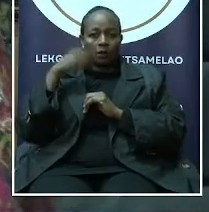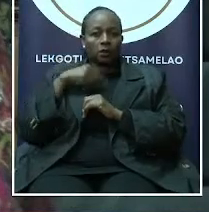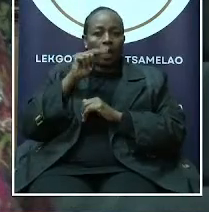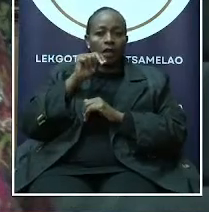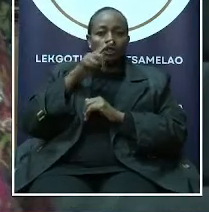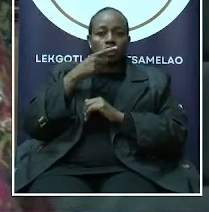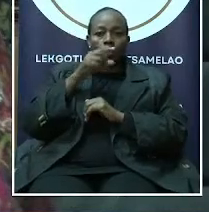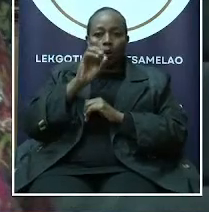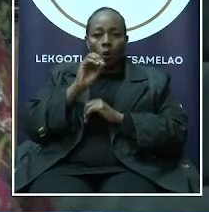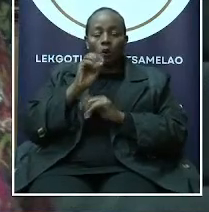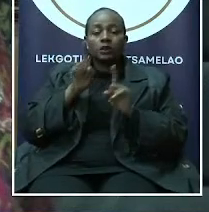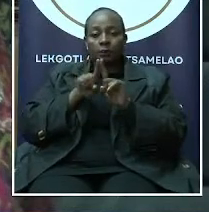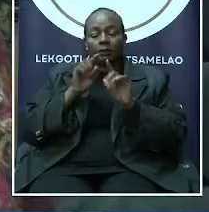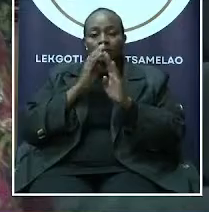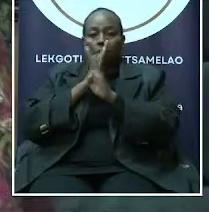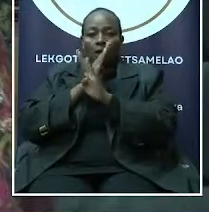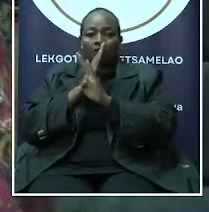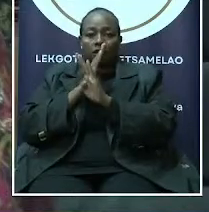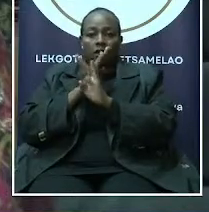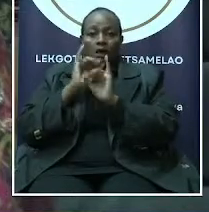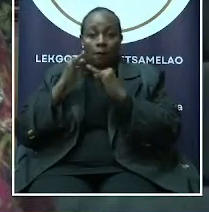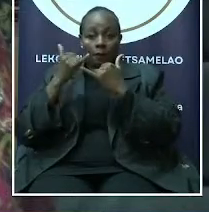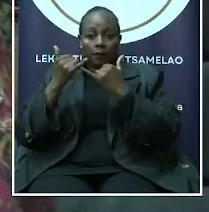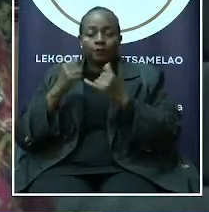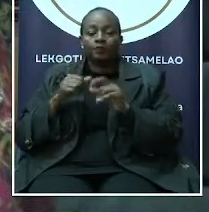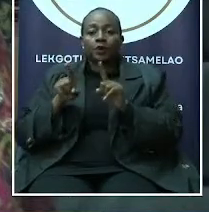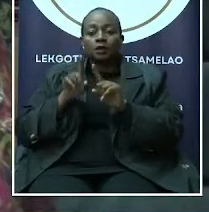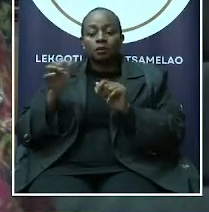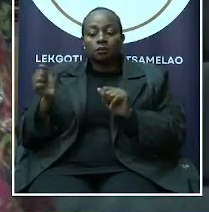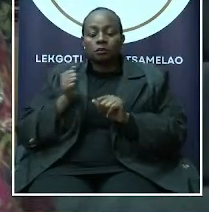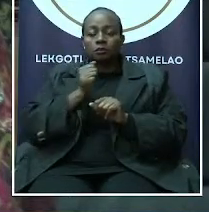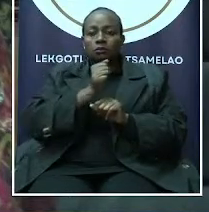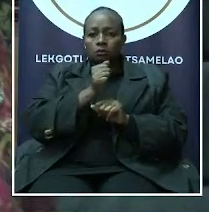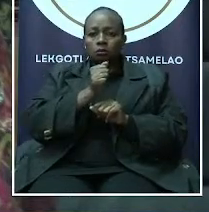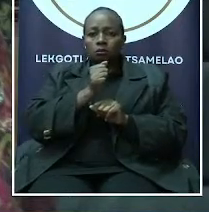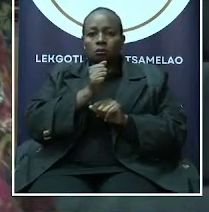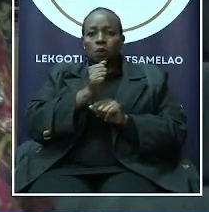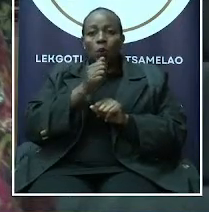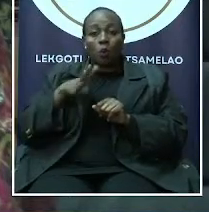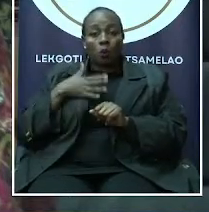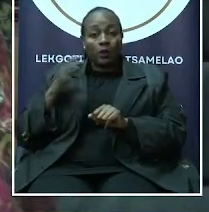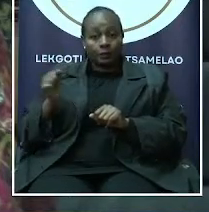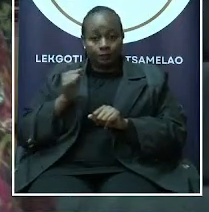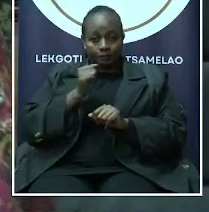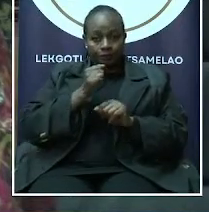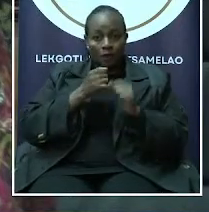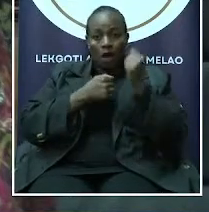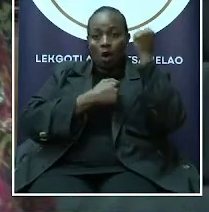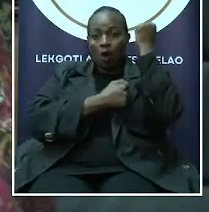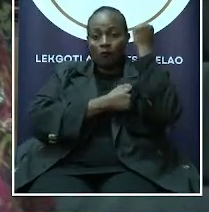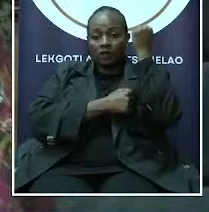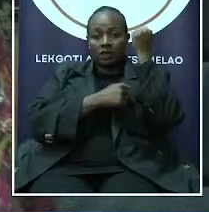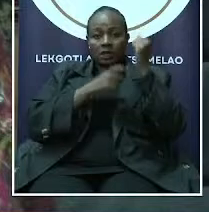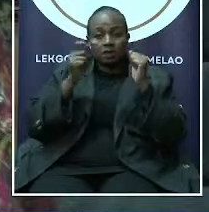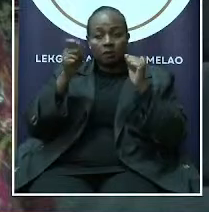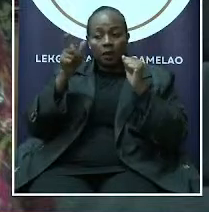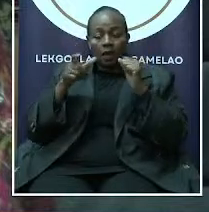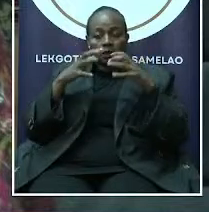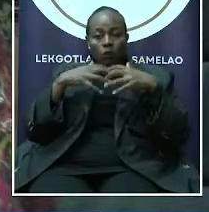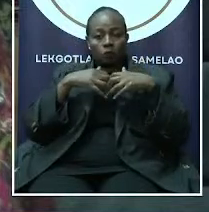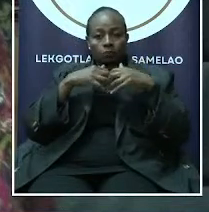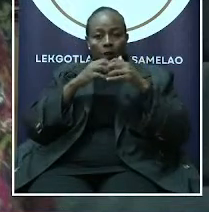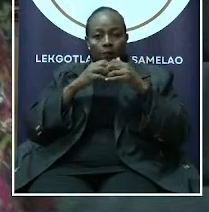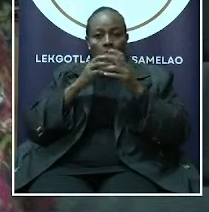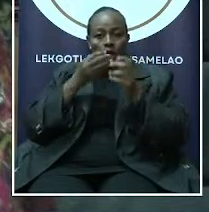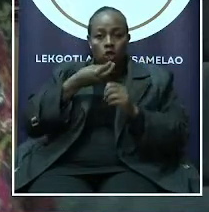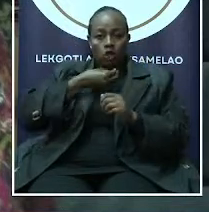and the private sector. It will implore, and we would like to implore rather, the Office of the Speaker to establish a Free State